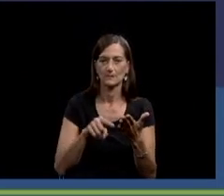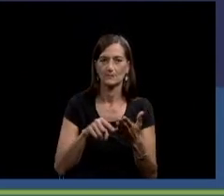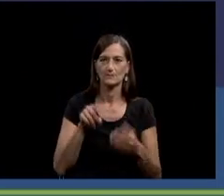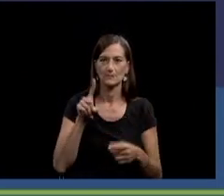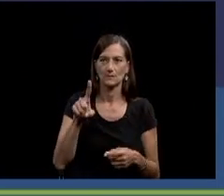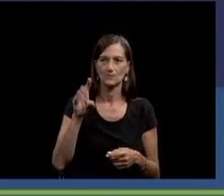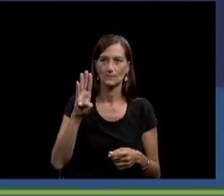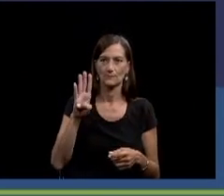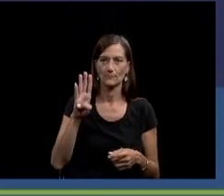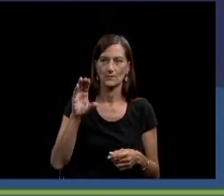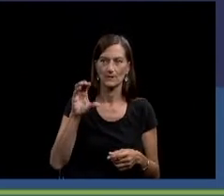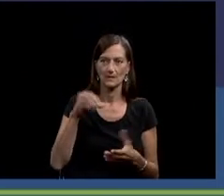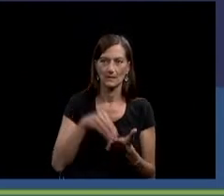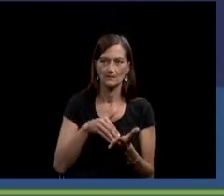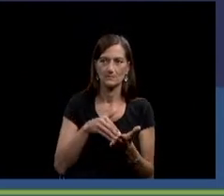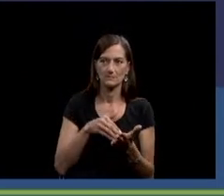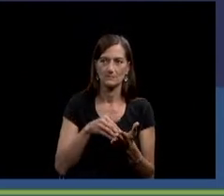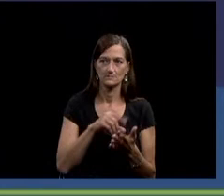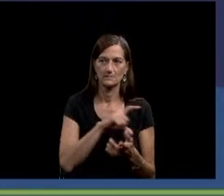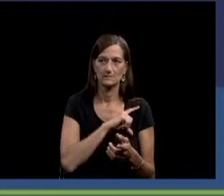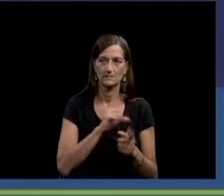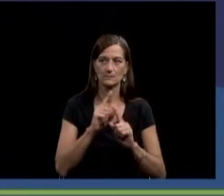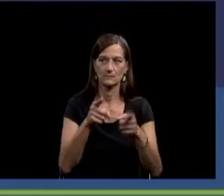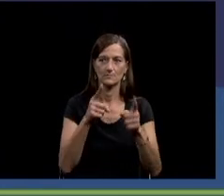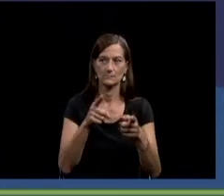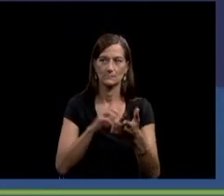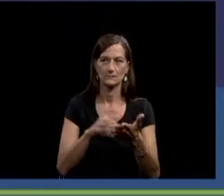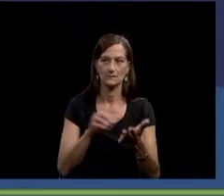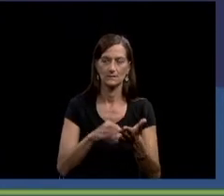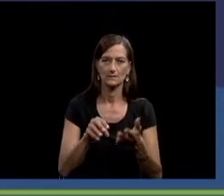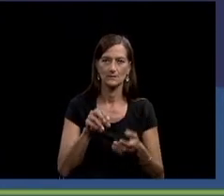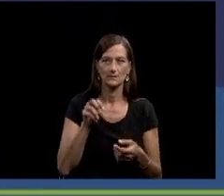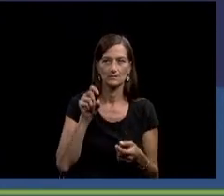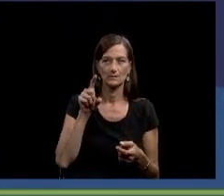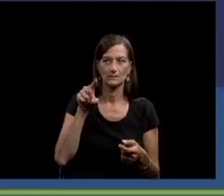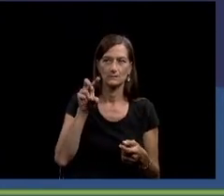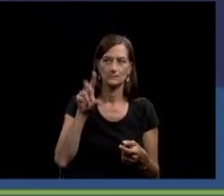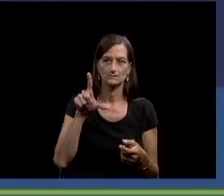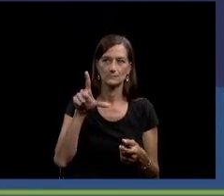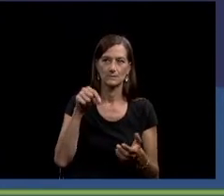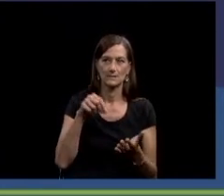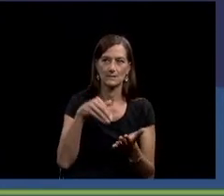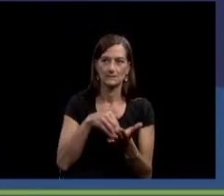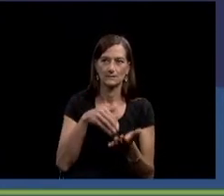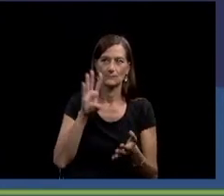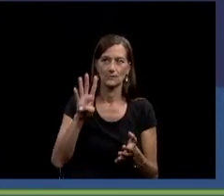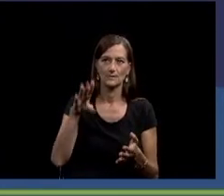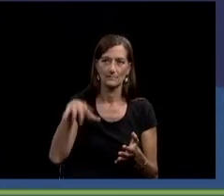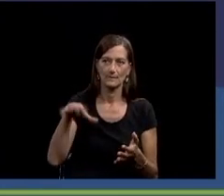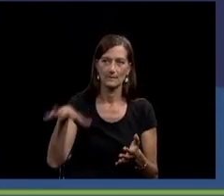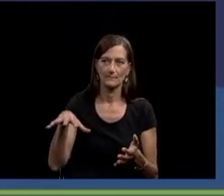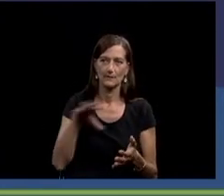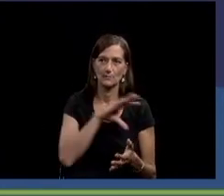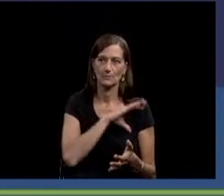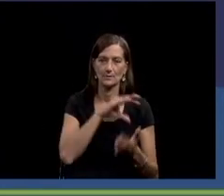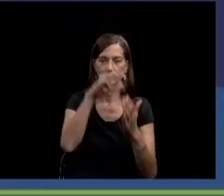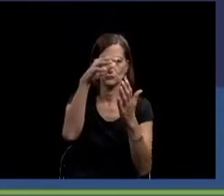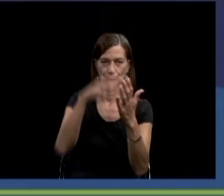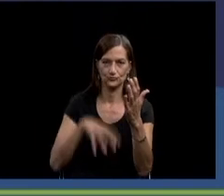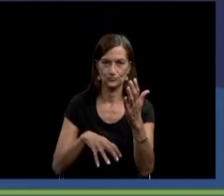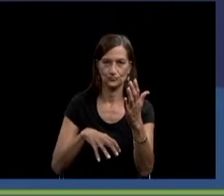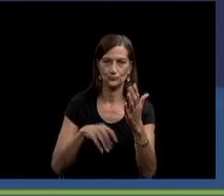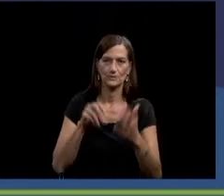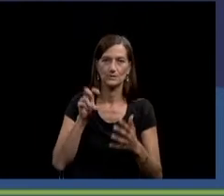field, 20,455 resulted in a police report, with 2,239 felony arrests and